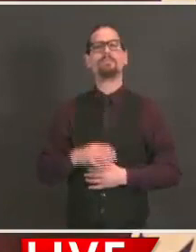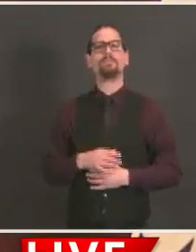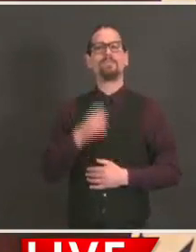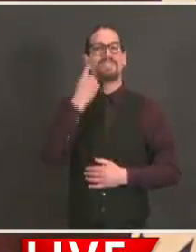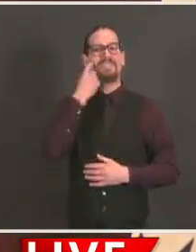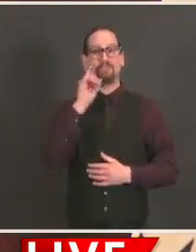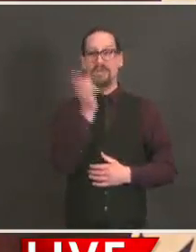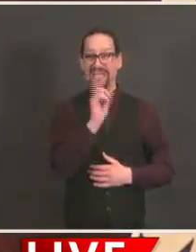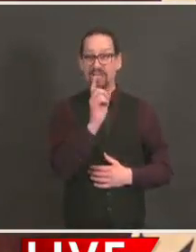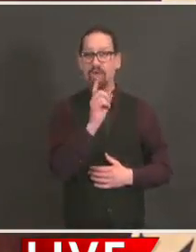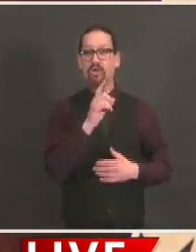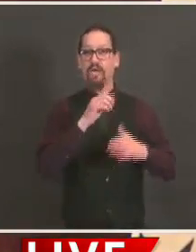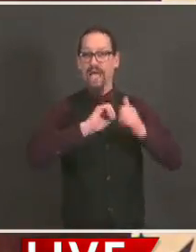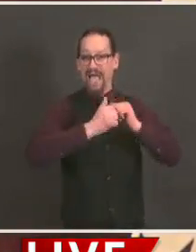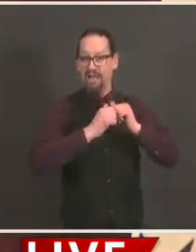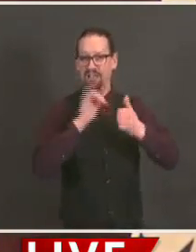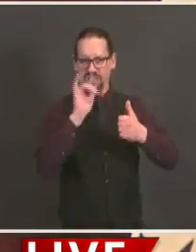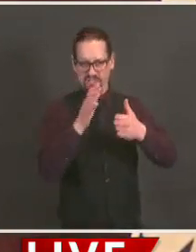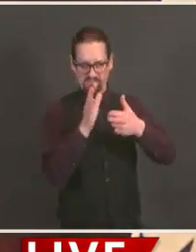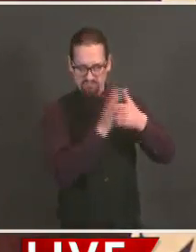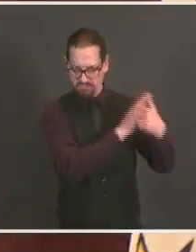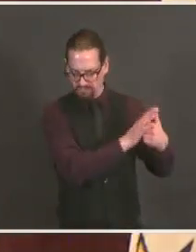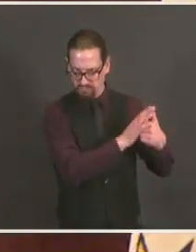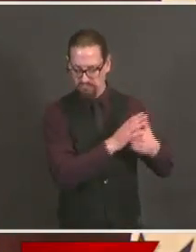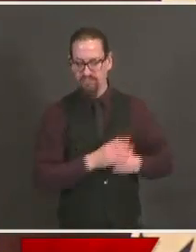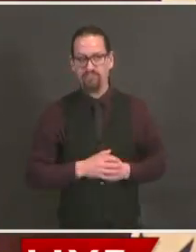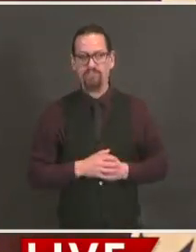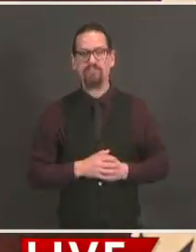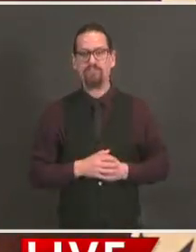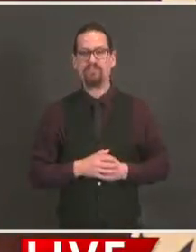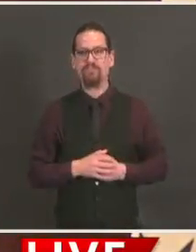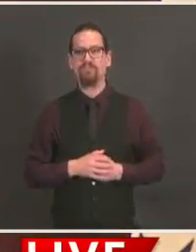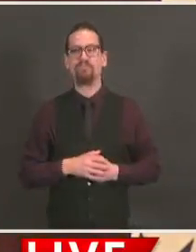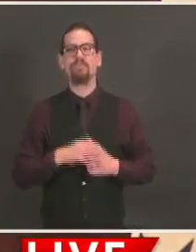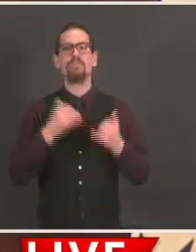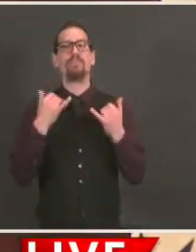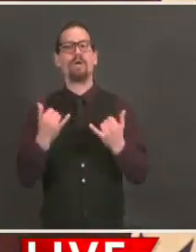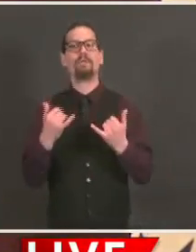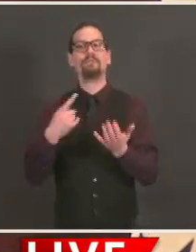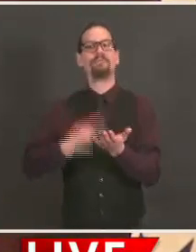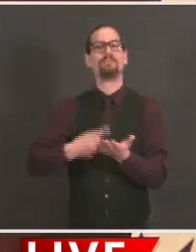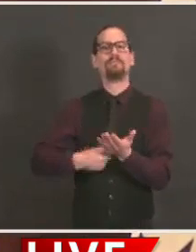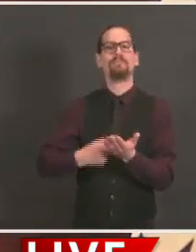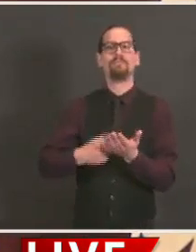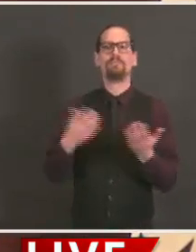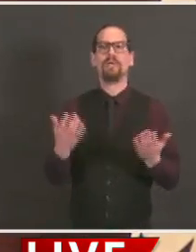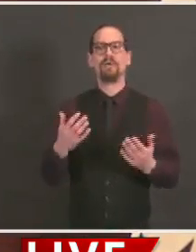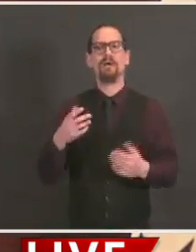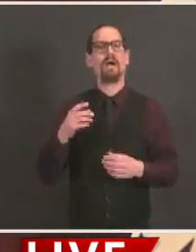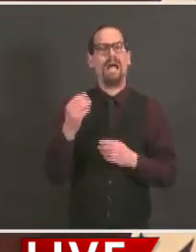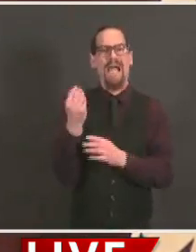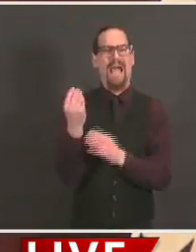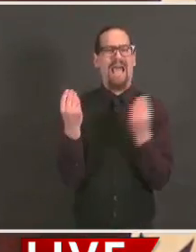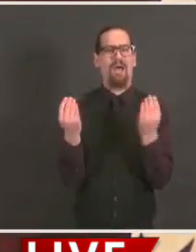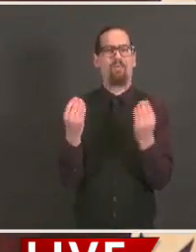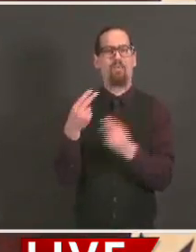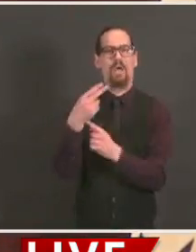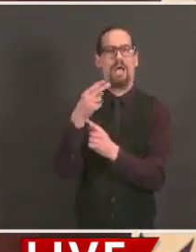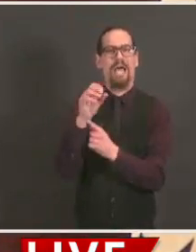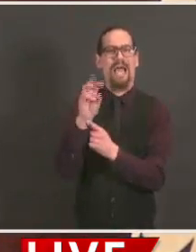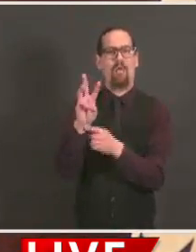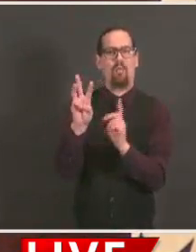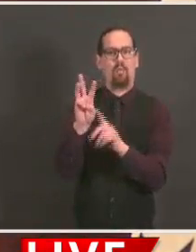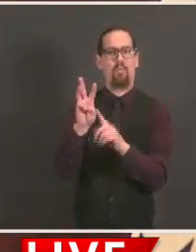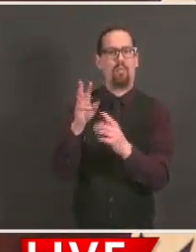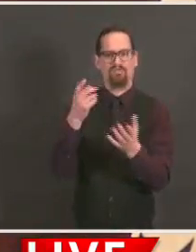there are going to be ways to access in those three ways. Now I want to talk about how people will be able to sign up to